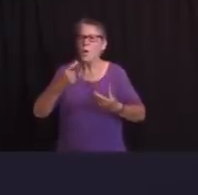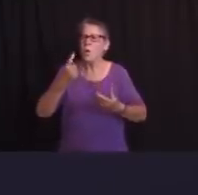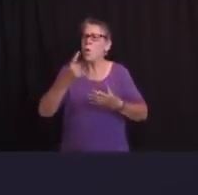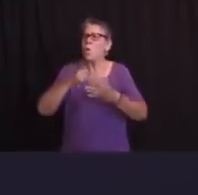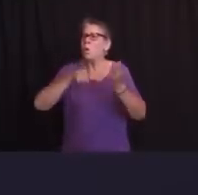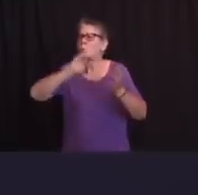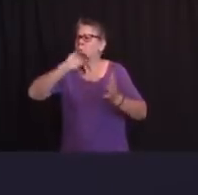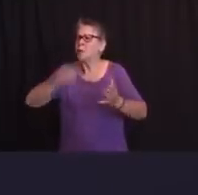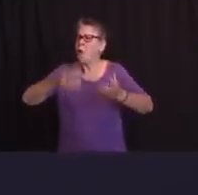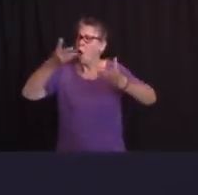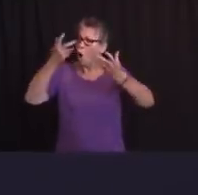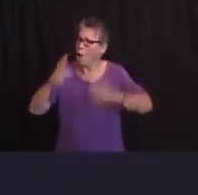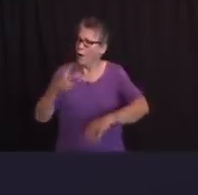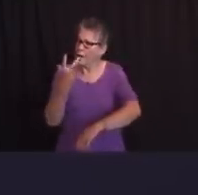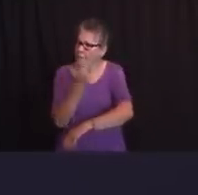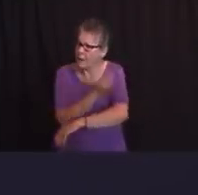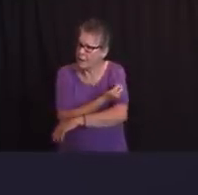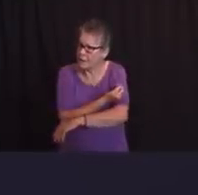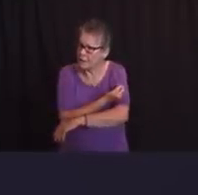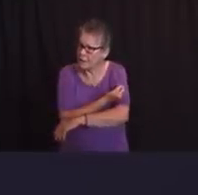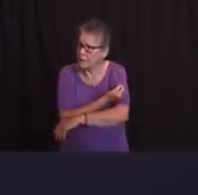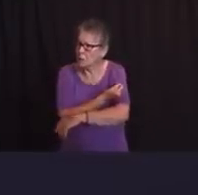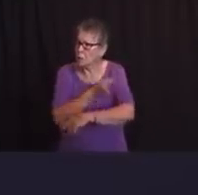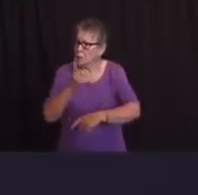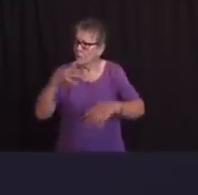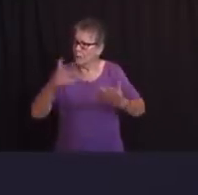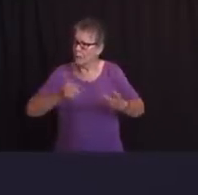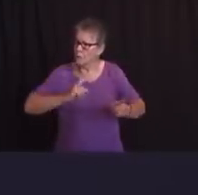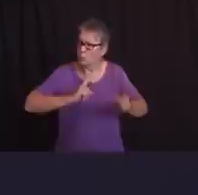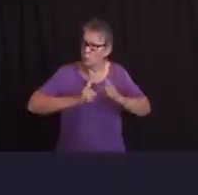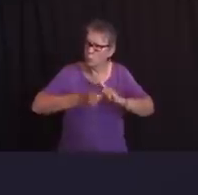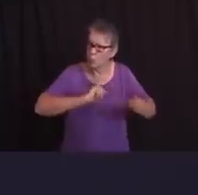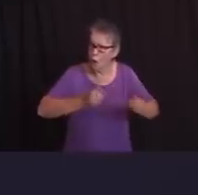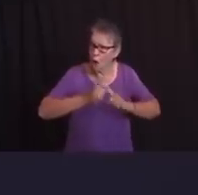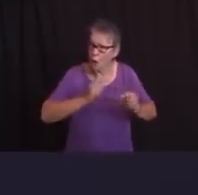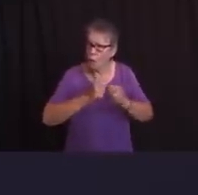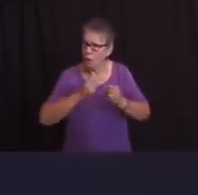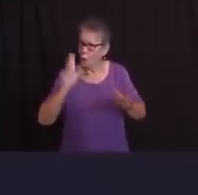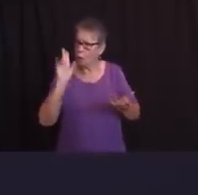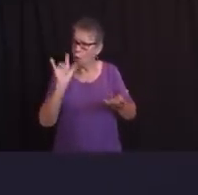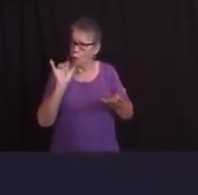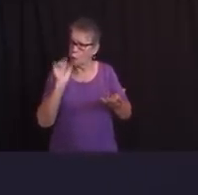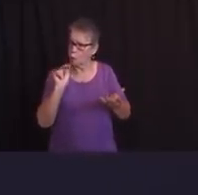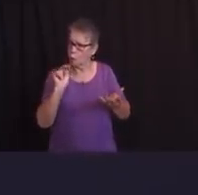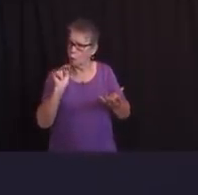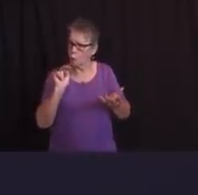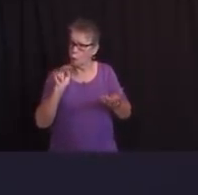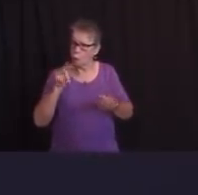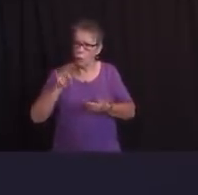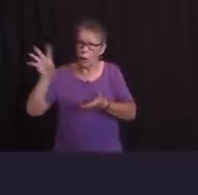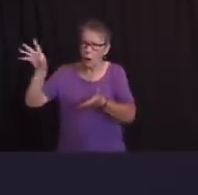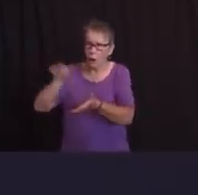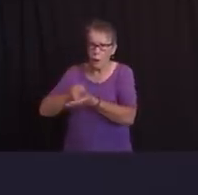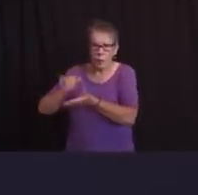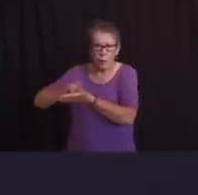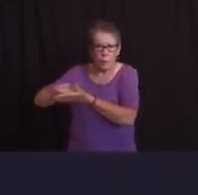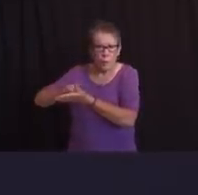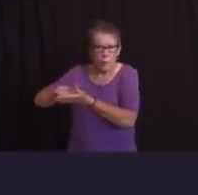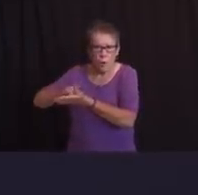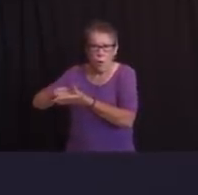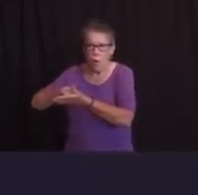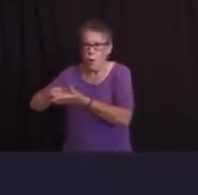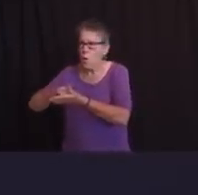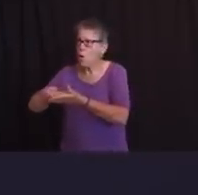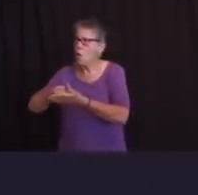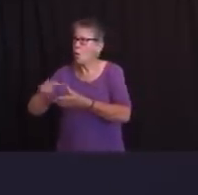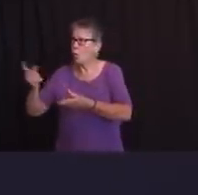been negotiated with the unions? Will you follow New York's lead and give workers $100 or some form of money,